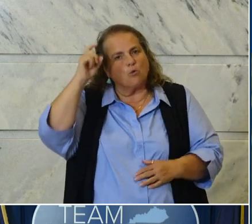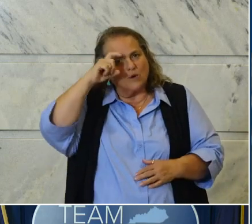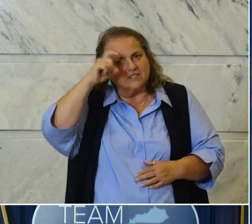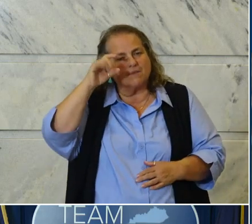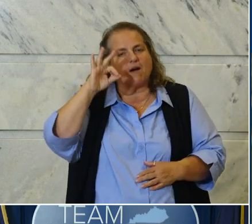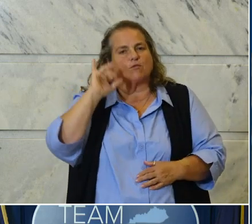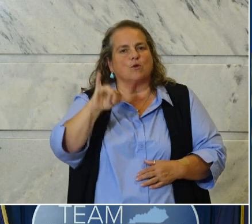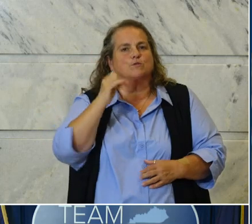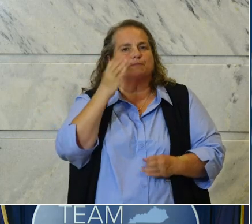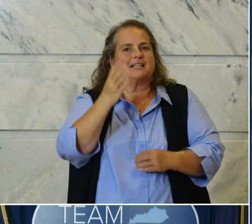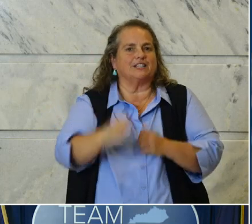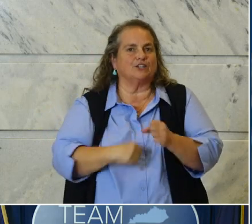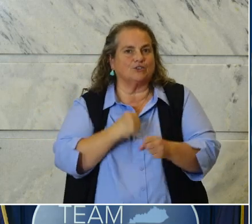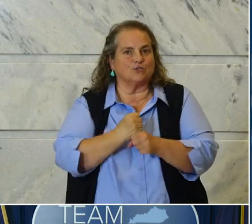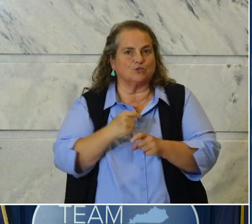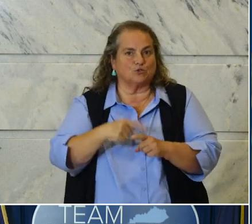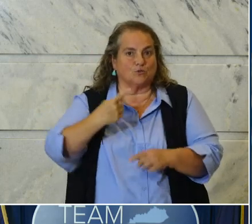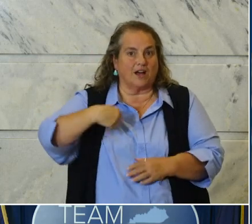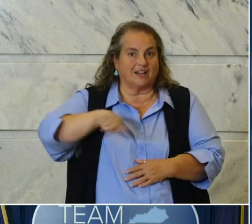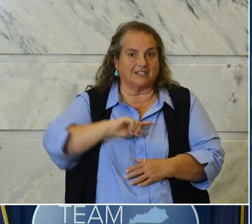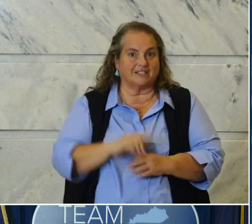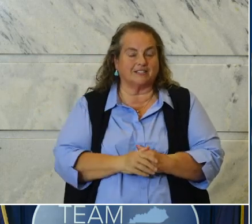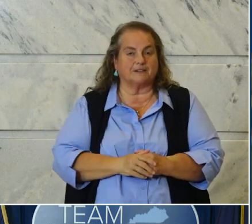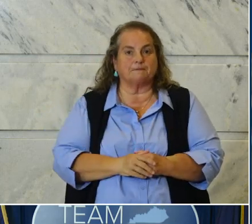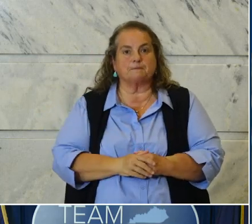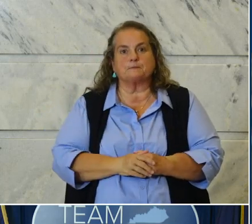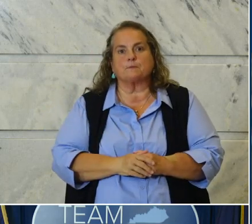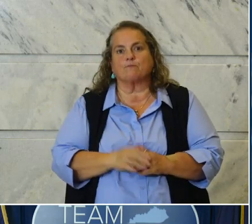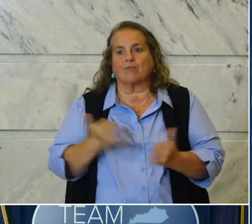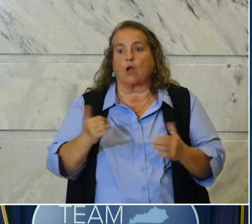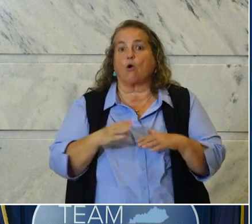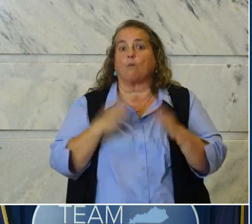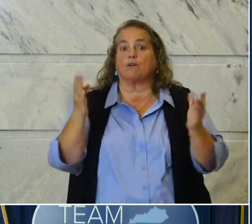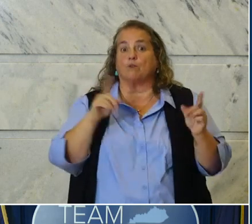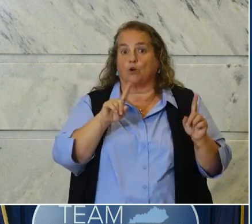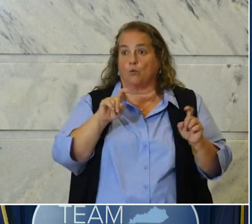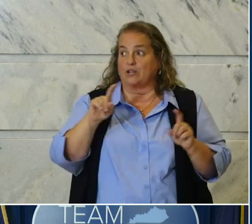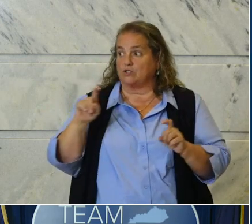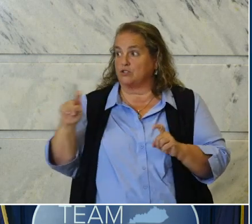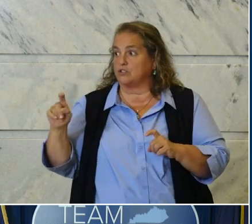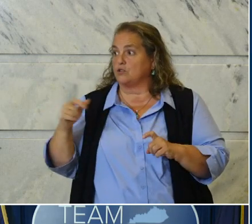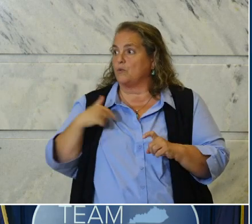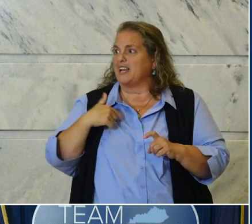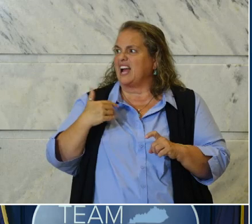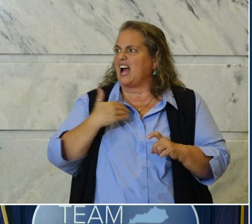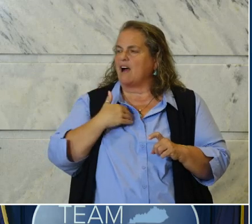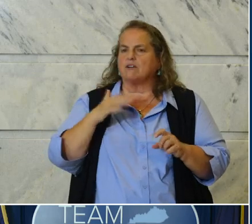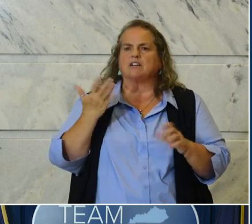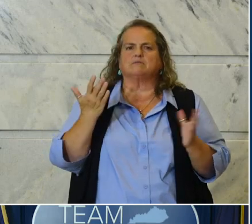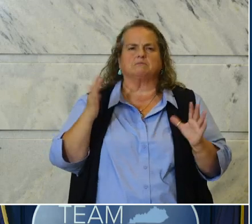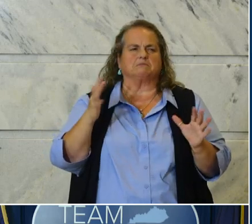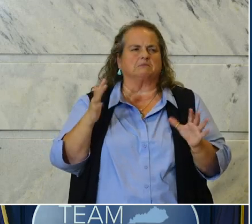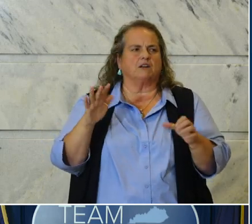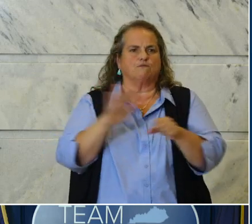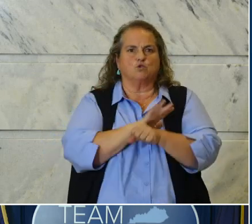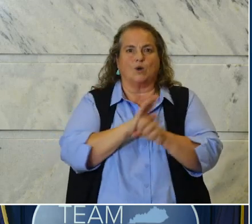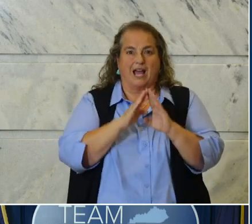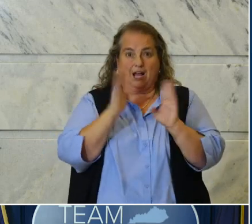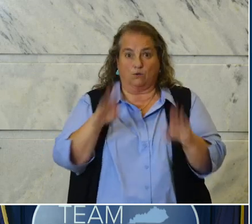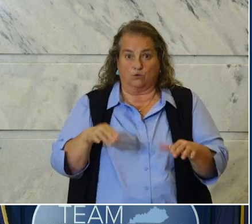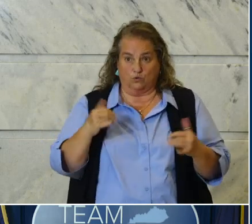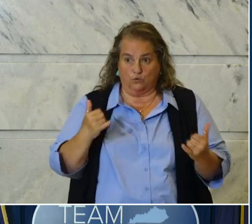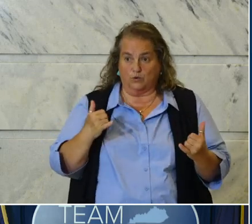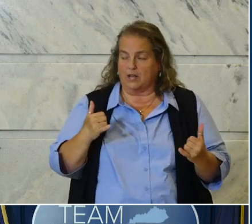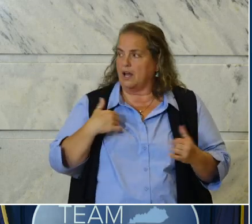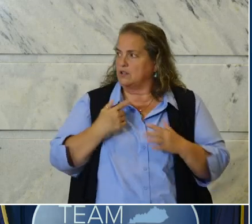those years to us. All right, we'll open it up for questions. We got semi-full house today.